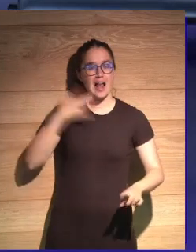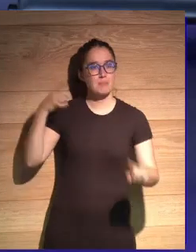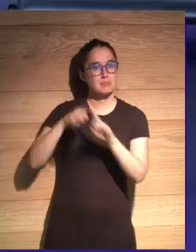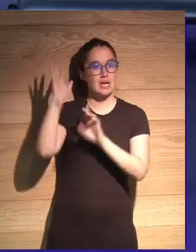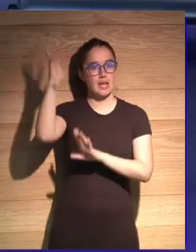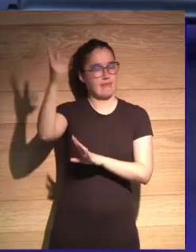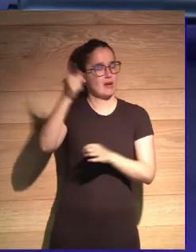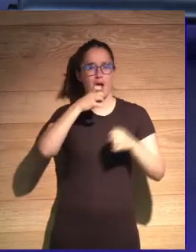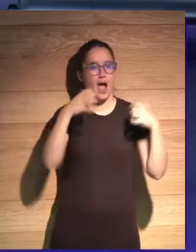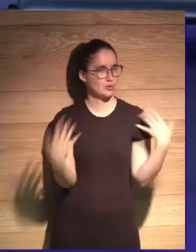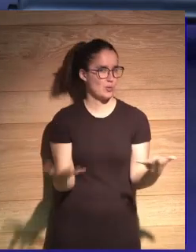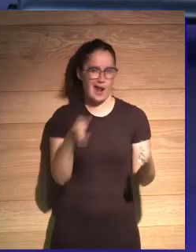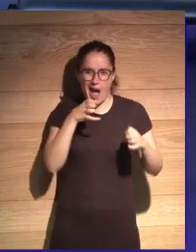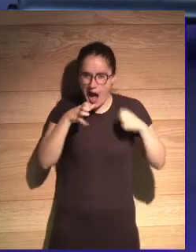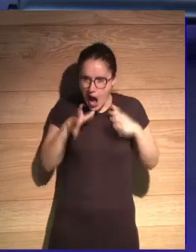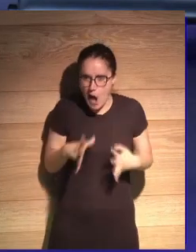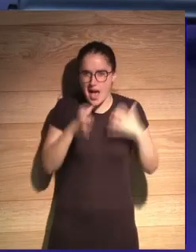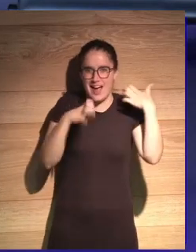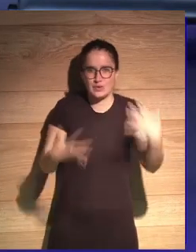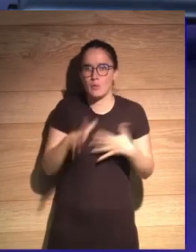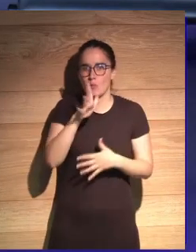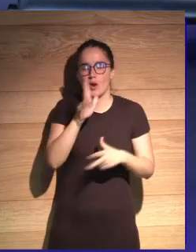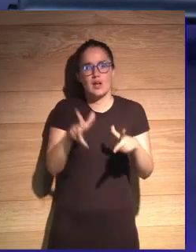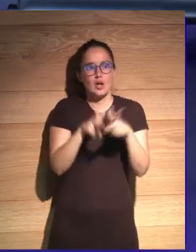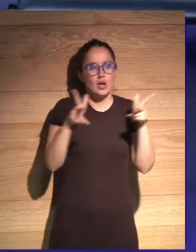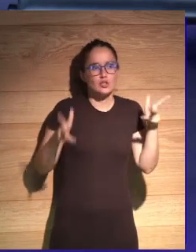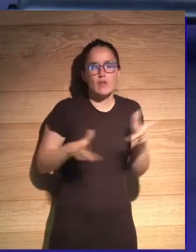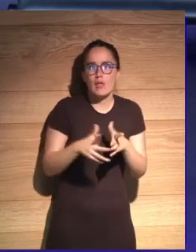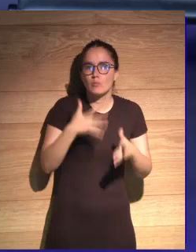saving souls for heaven. This is